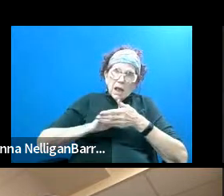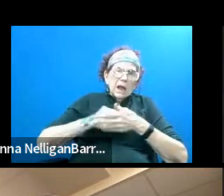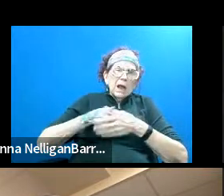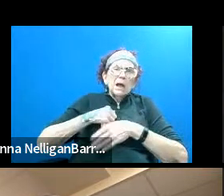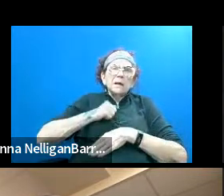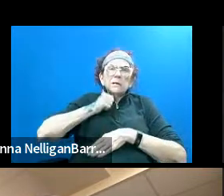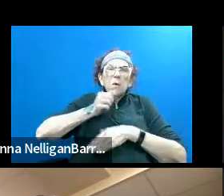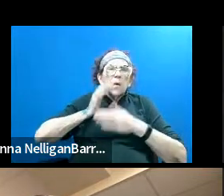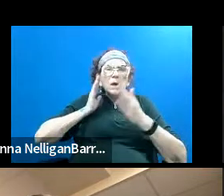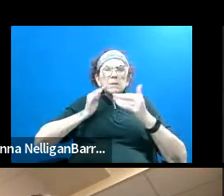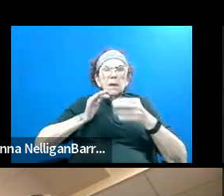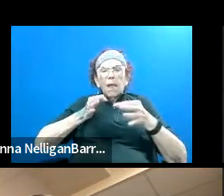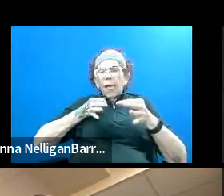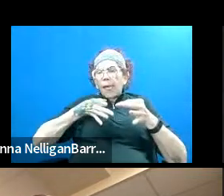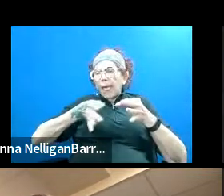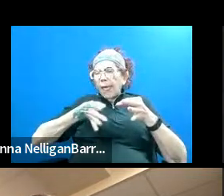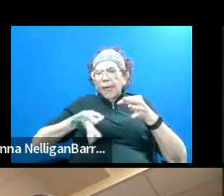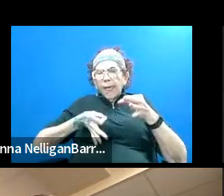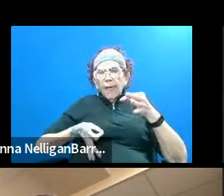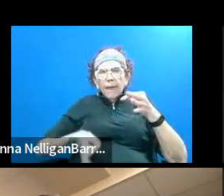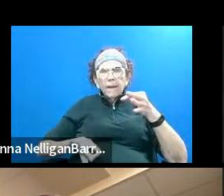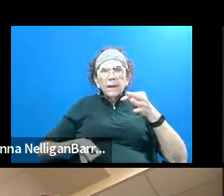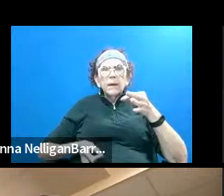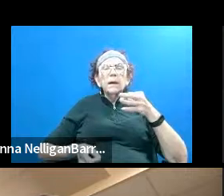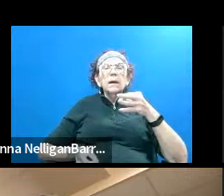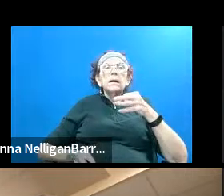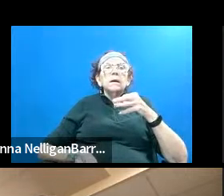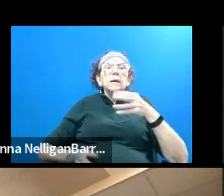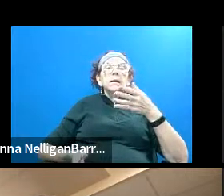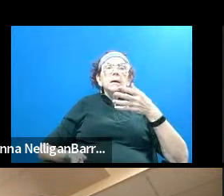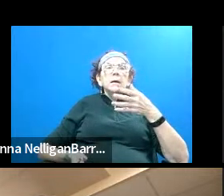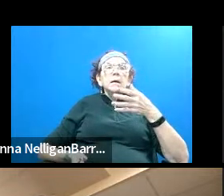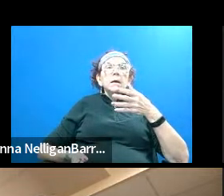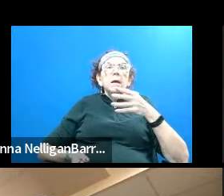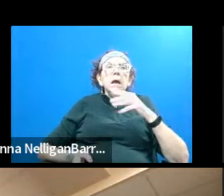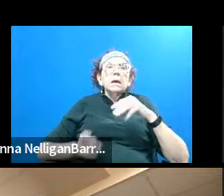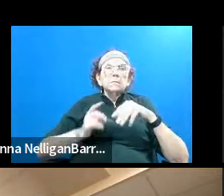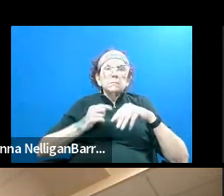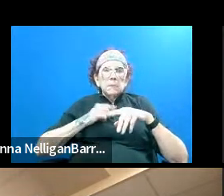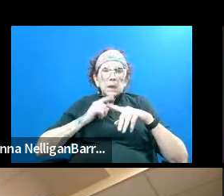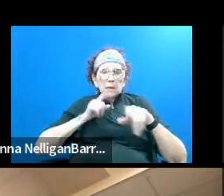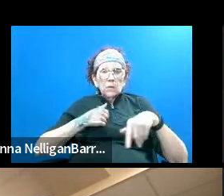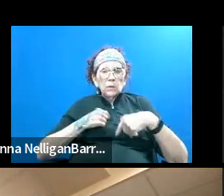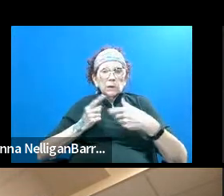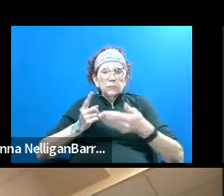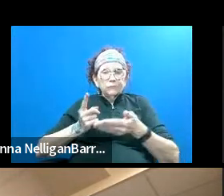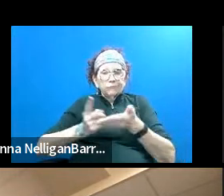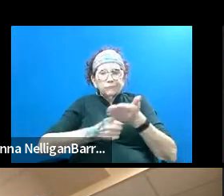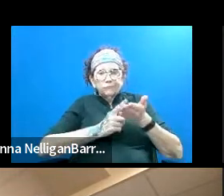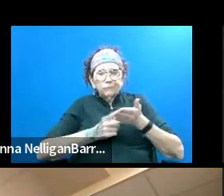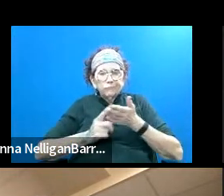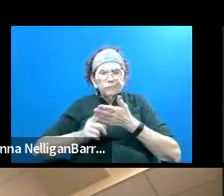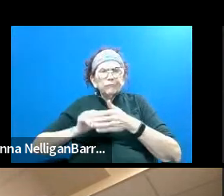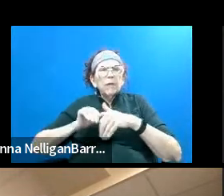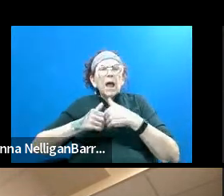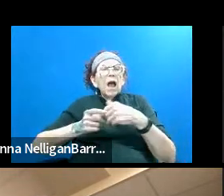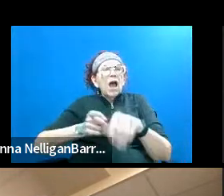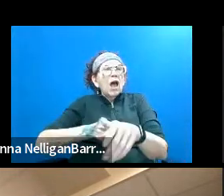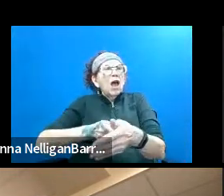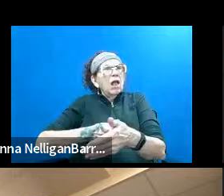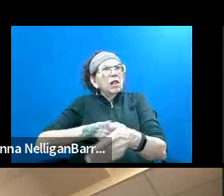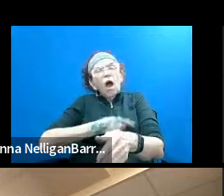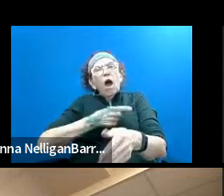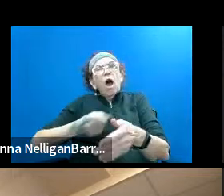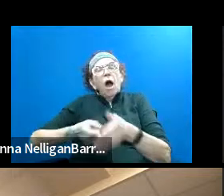But, you know, everyone's spoken about how long this has taken, which is, you know, understandable because it's complex and there's a lot to